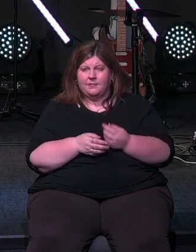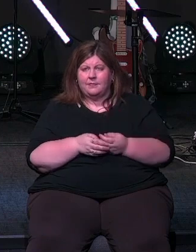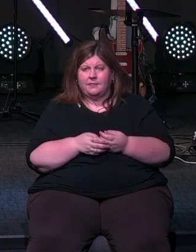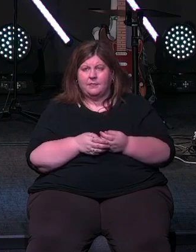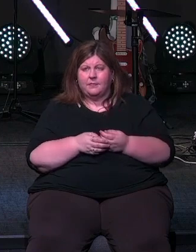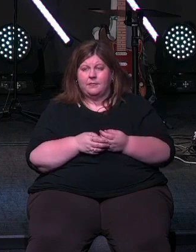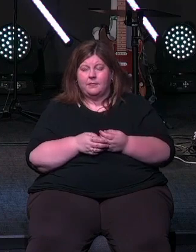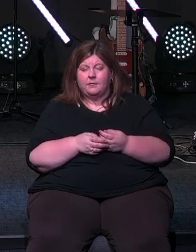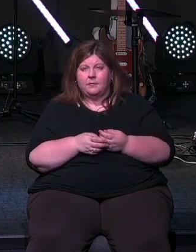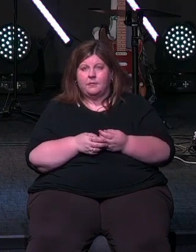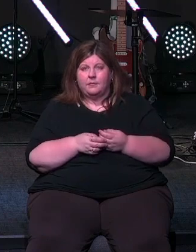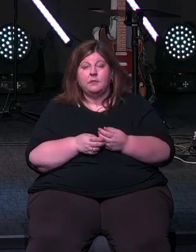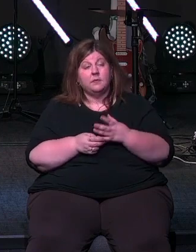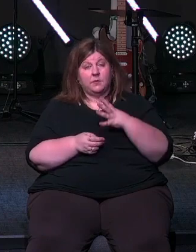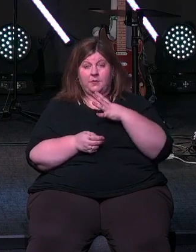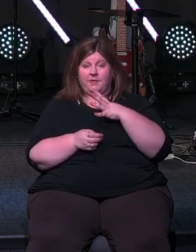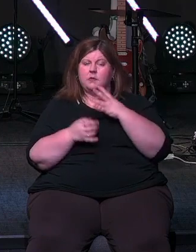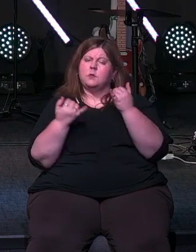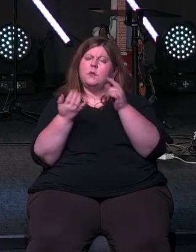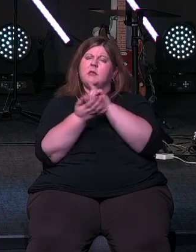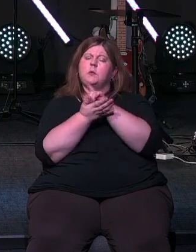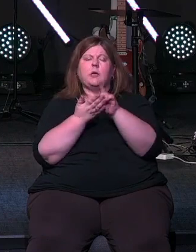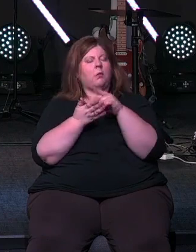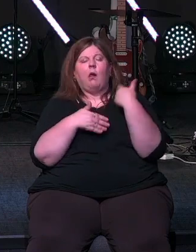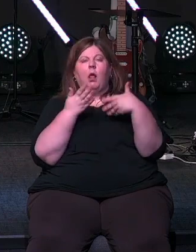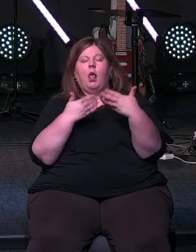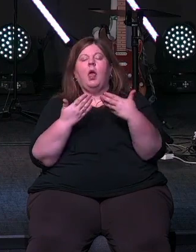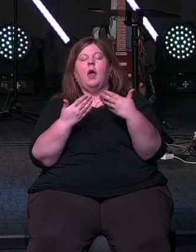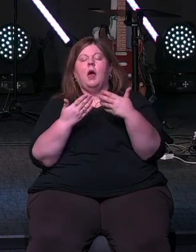So how do you need to pause this week?